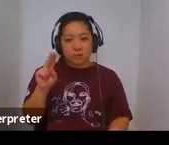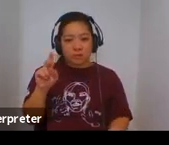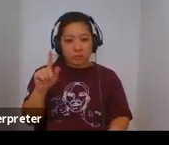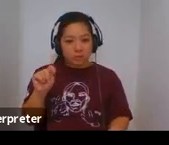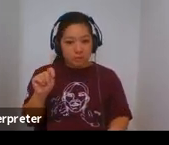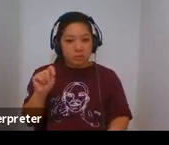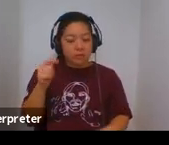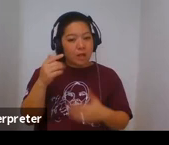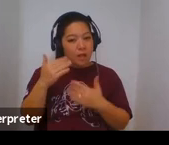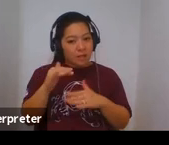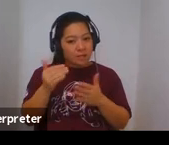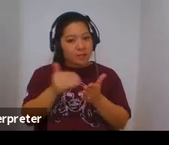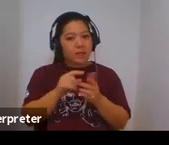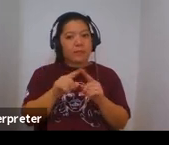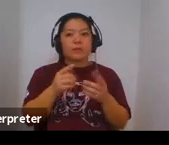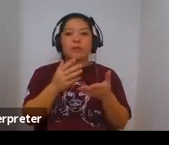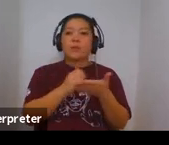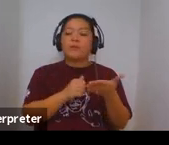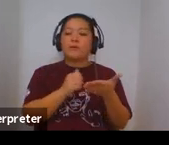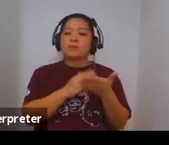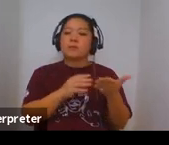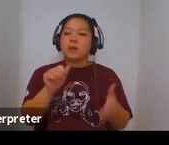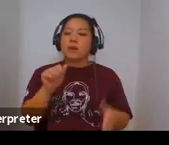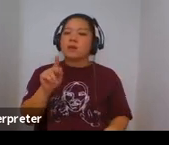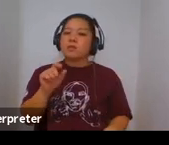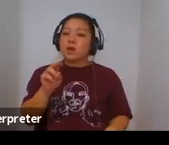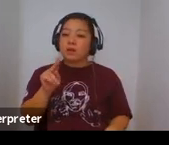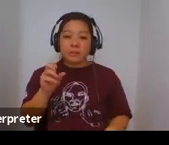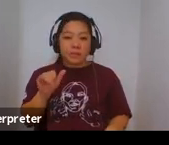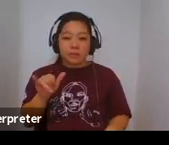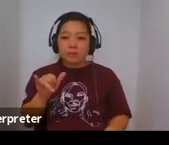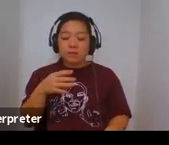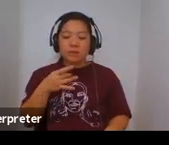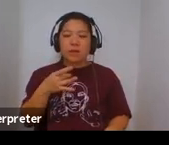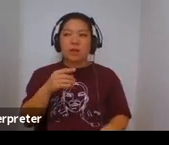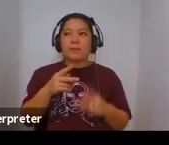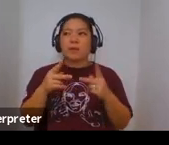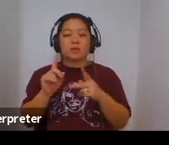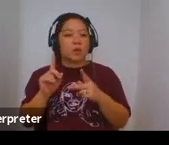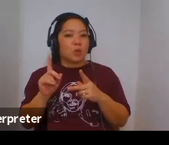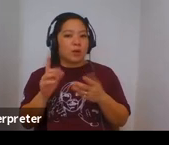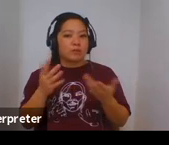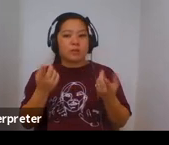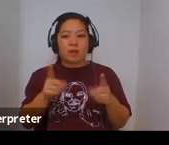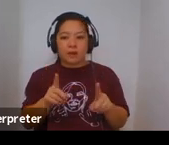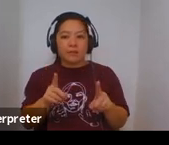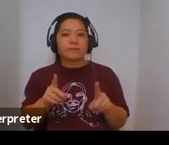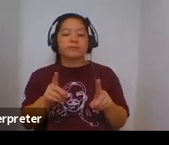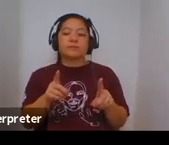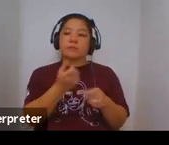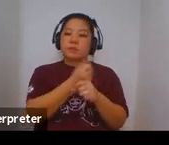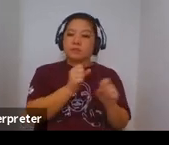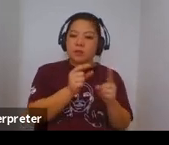less again, and it's a removal of autonomy. So these are places where there's coercion, safe